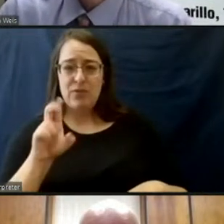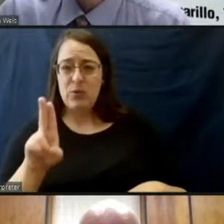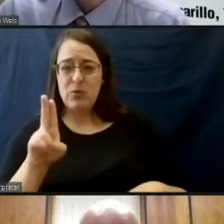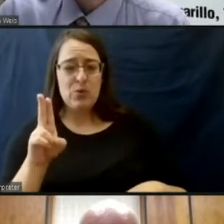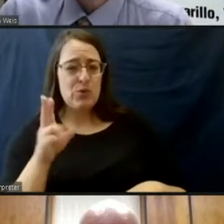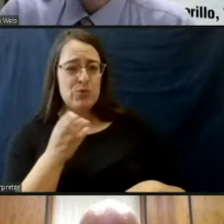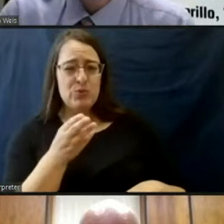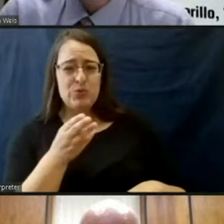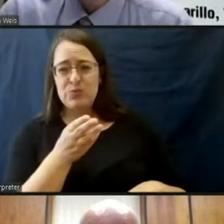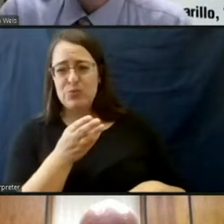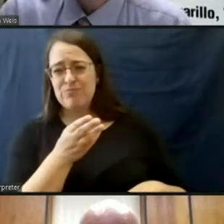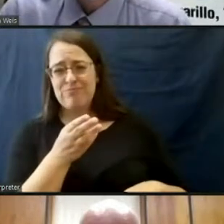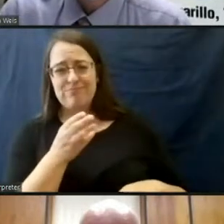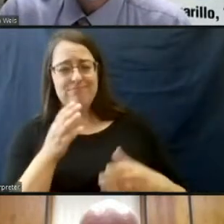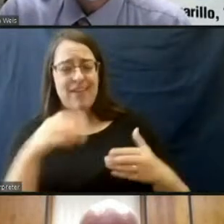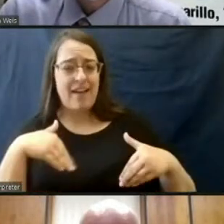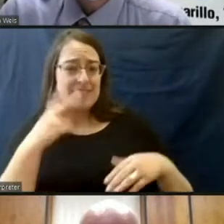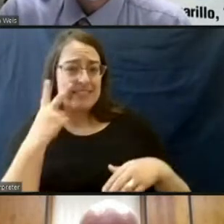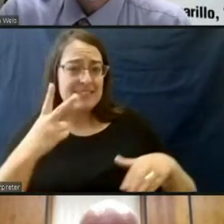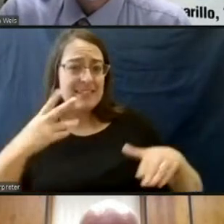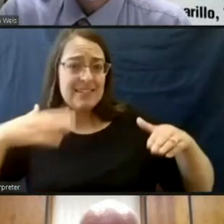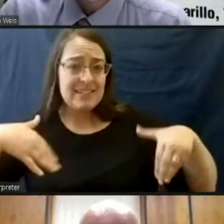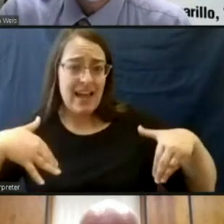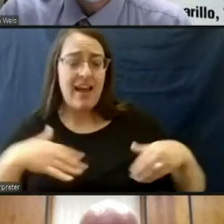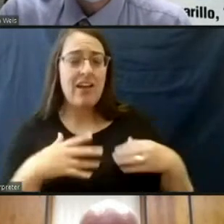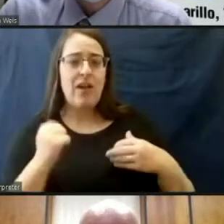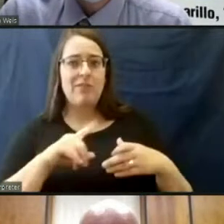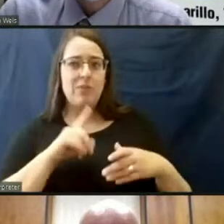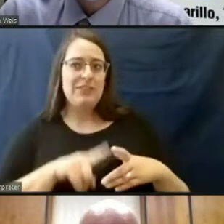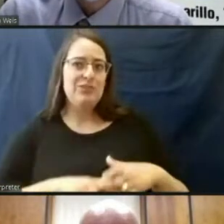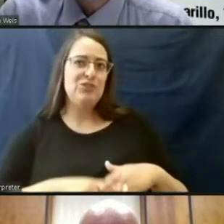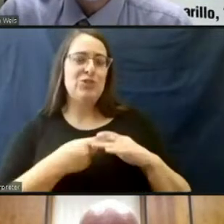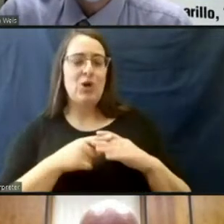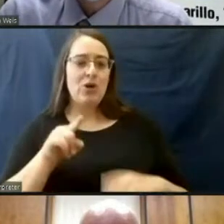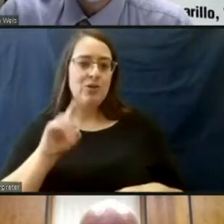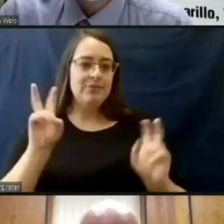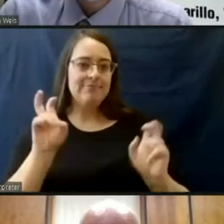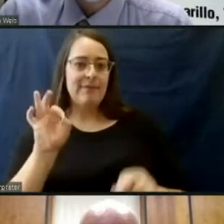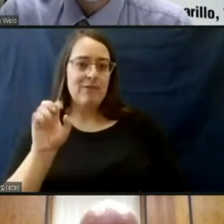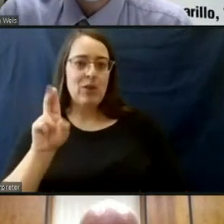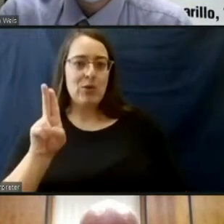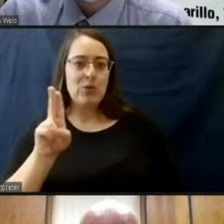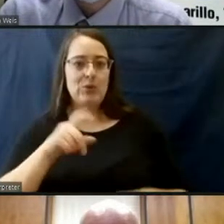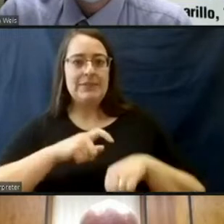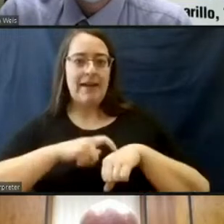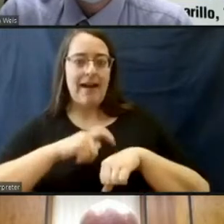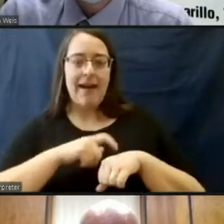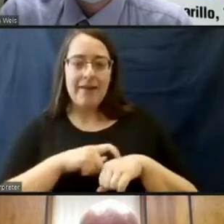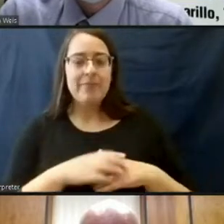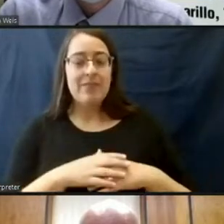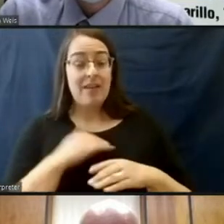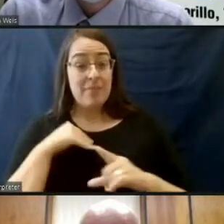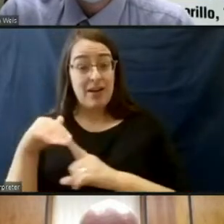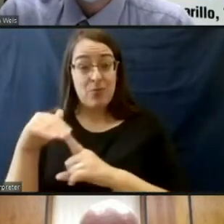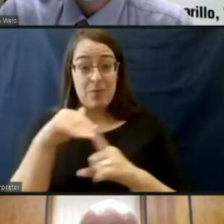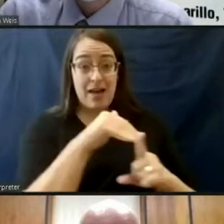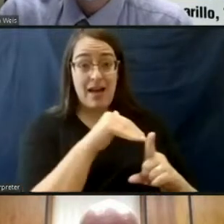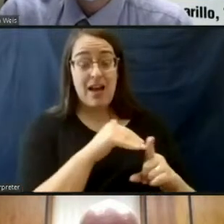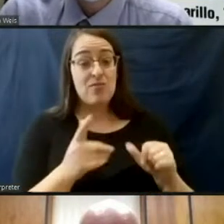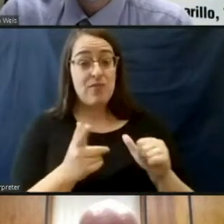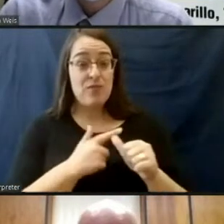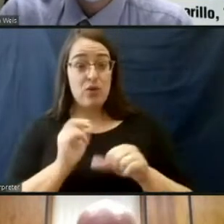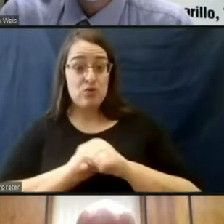yet. We're not yet into formal flu season. I'll remind folks that our first COVID patient